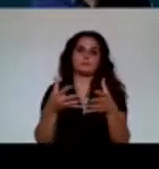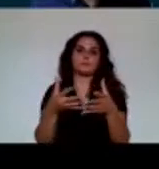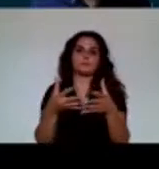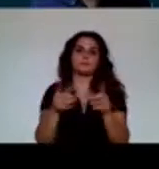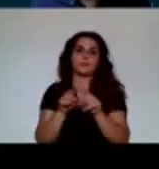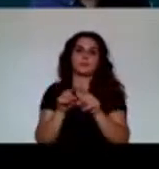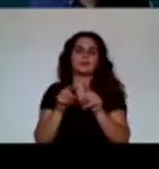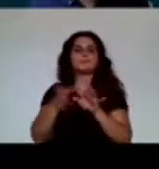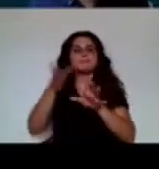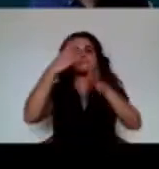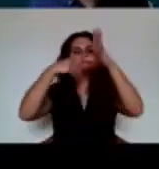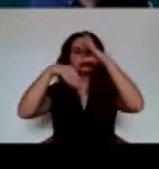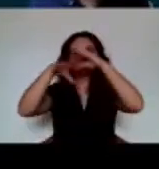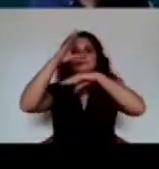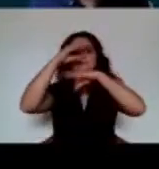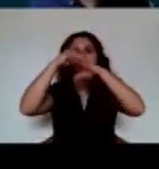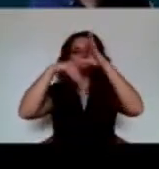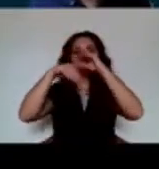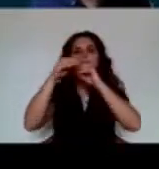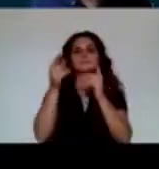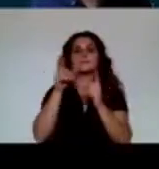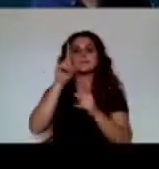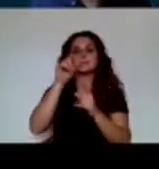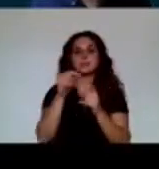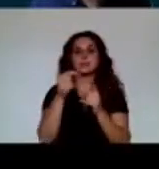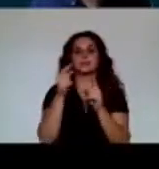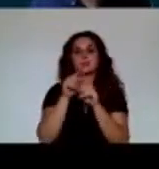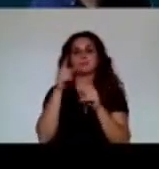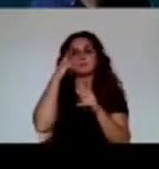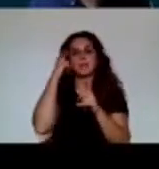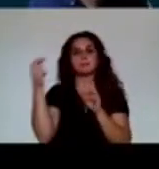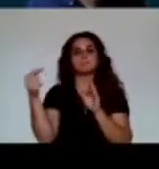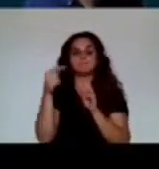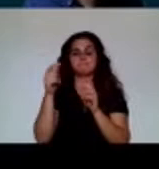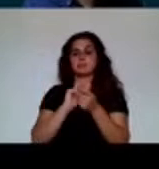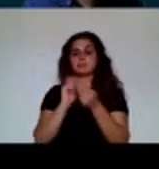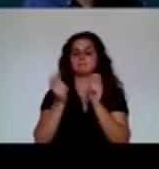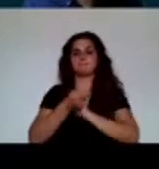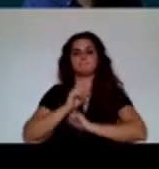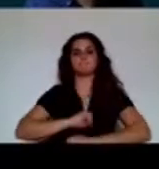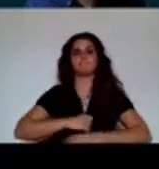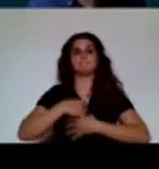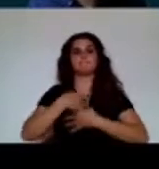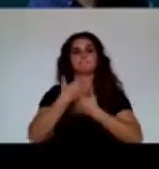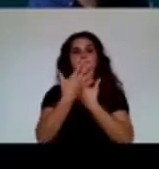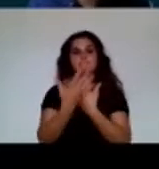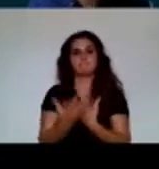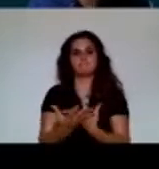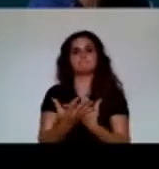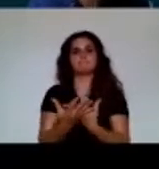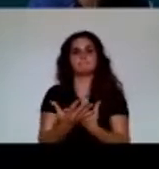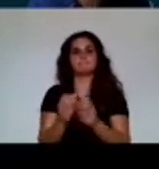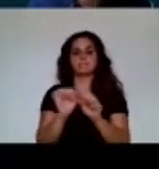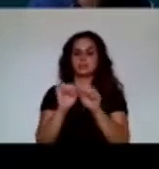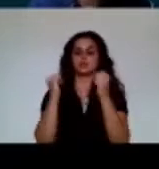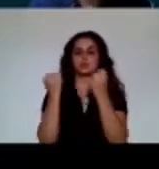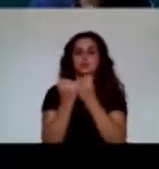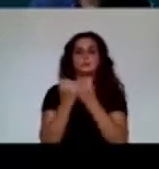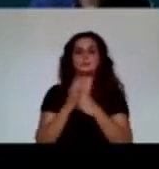to learn the prejudices and the stereotypes that are shared within a given